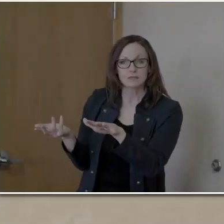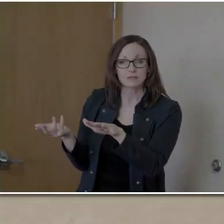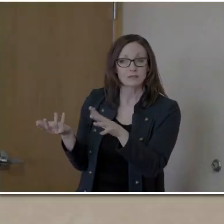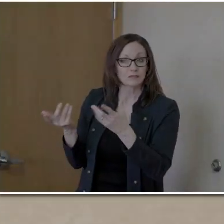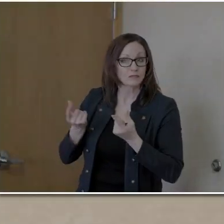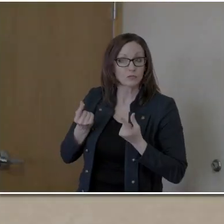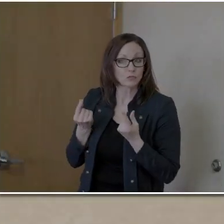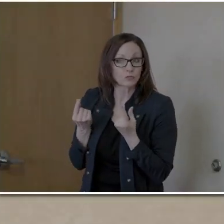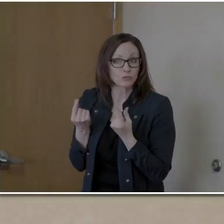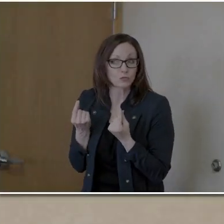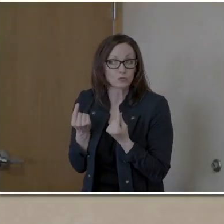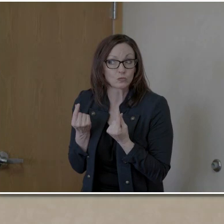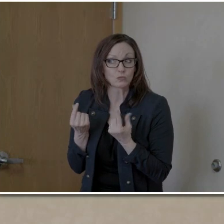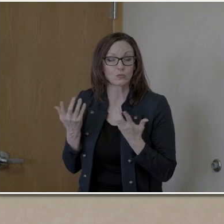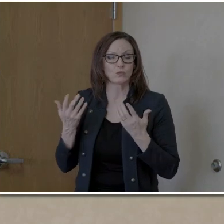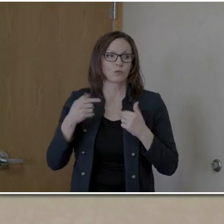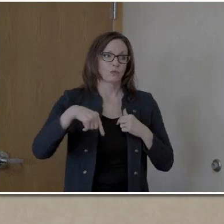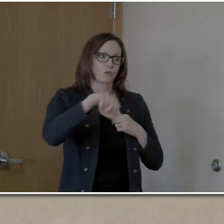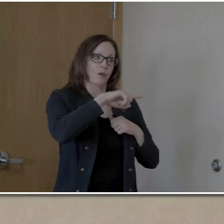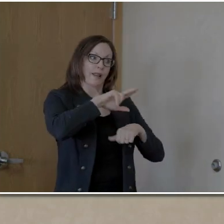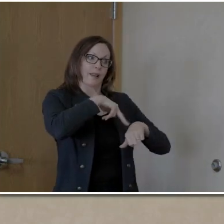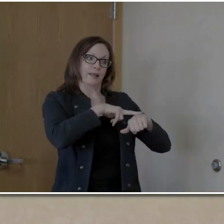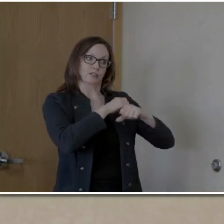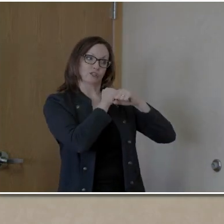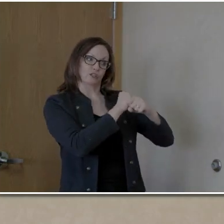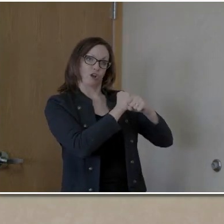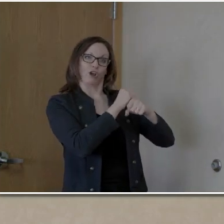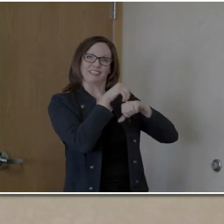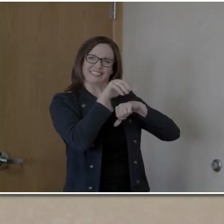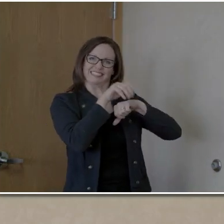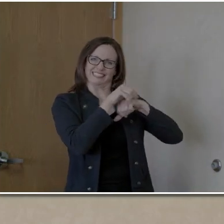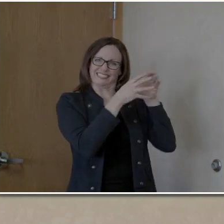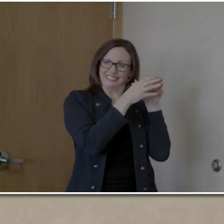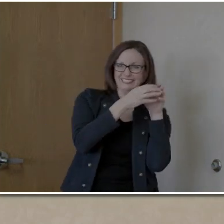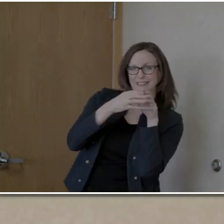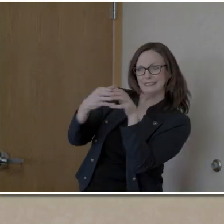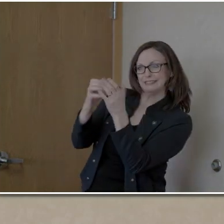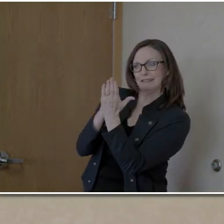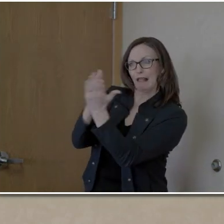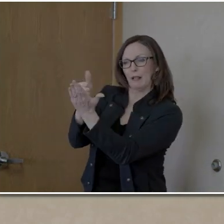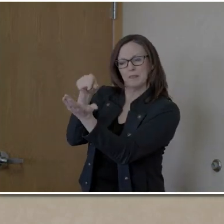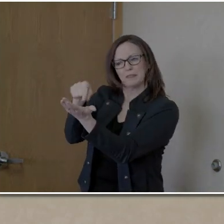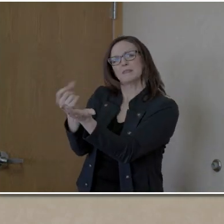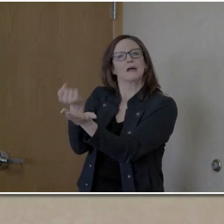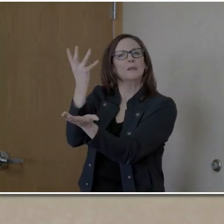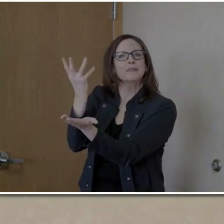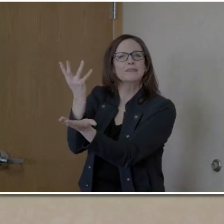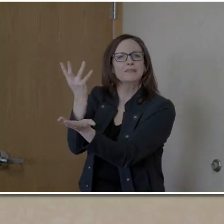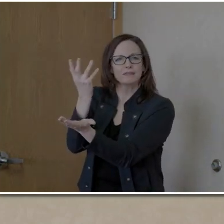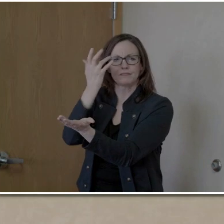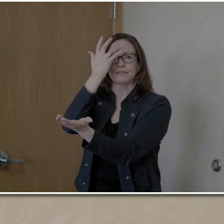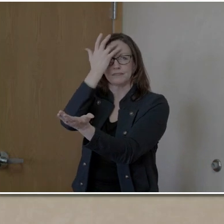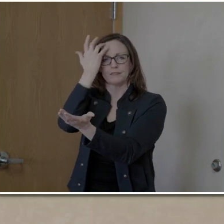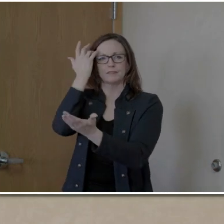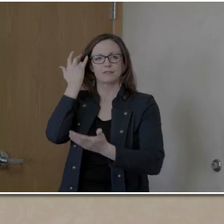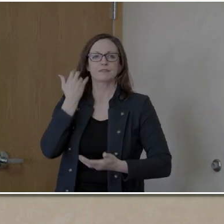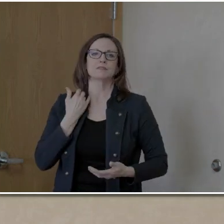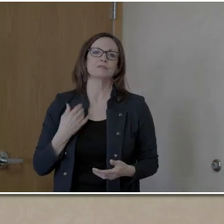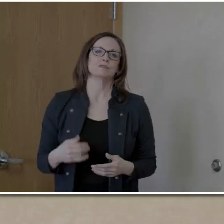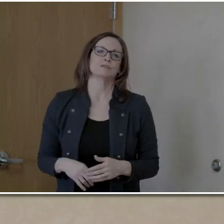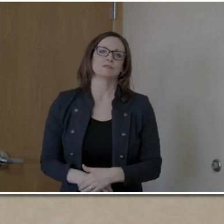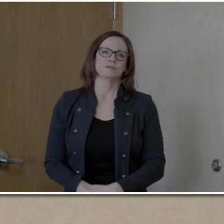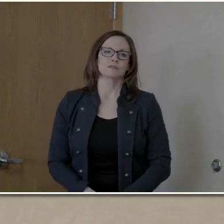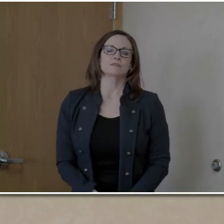any requests for assistance to assist in the Brown County area. However, we are prepared and ready